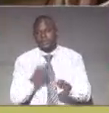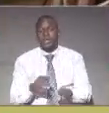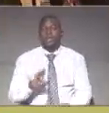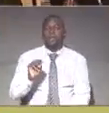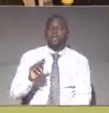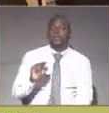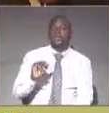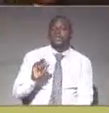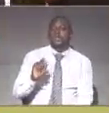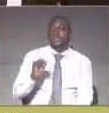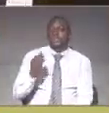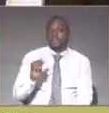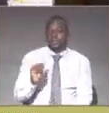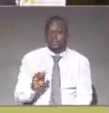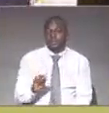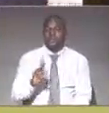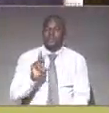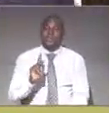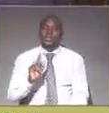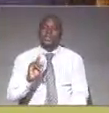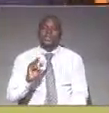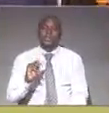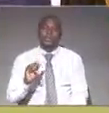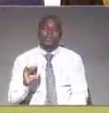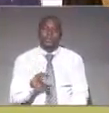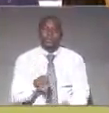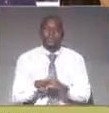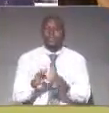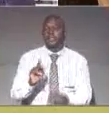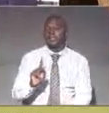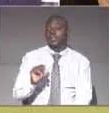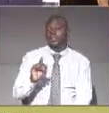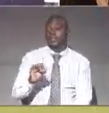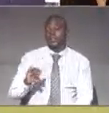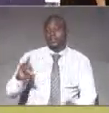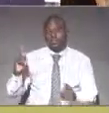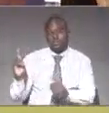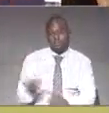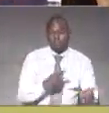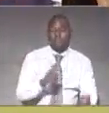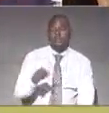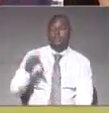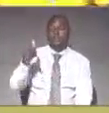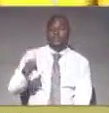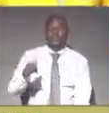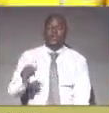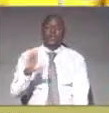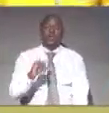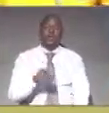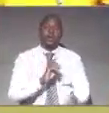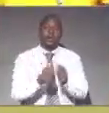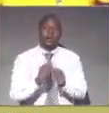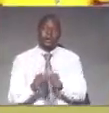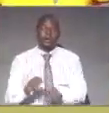Mustafa Kiza was named the Jimmy Kirunda Player of the Year, and Patrick Kadu, who netted 17 goals across all competitions, was